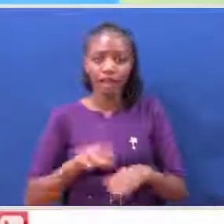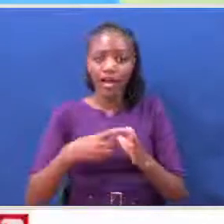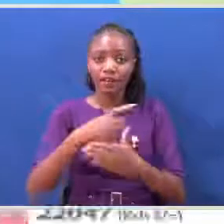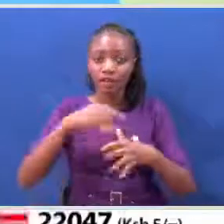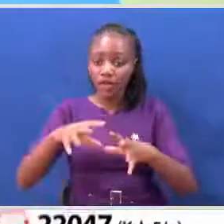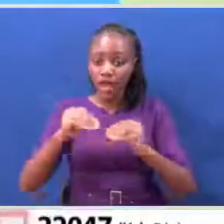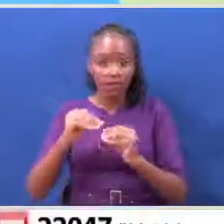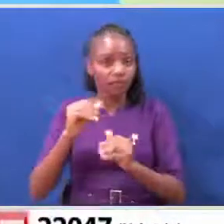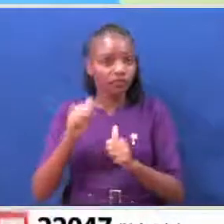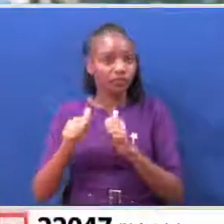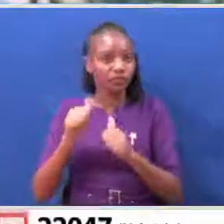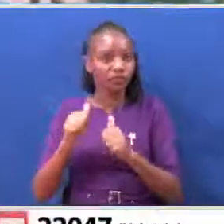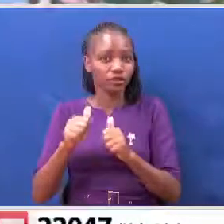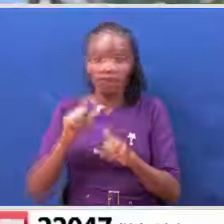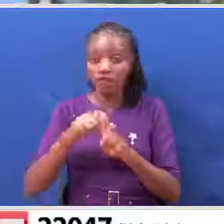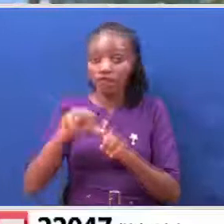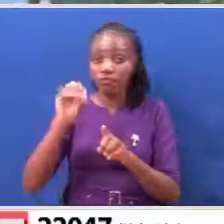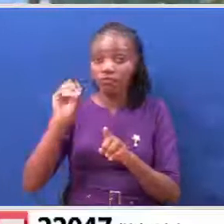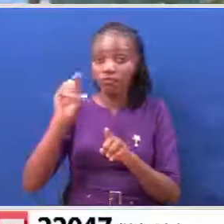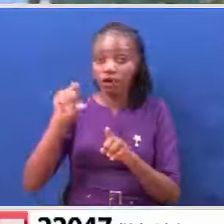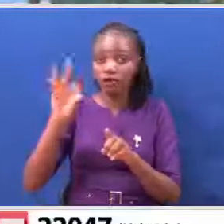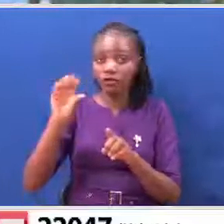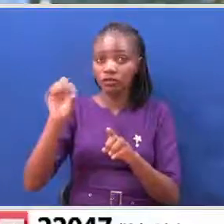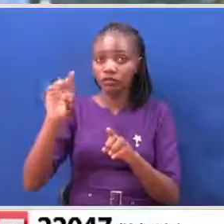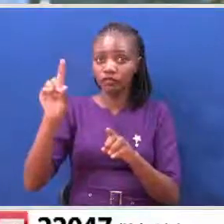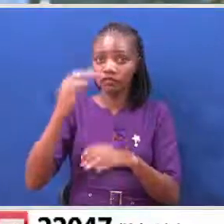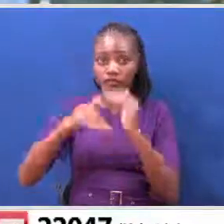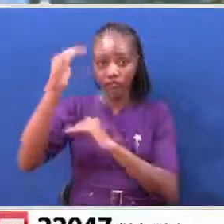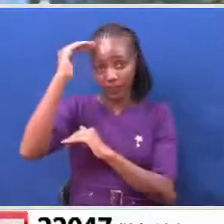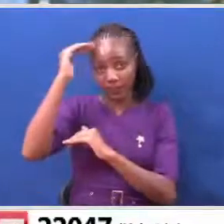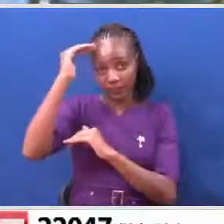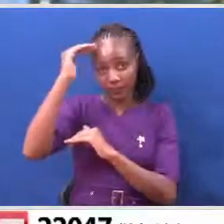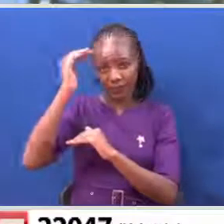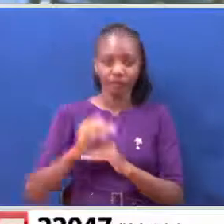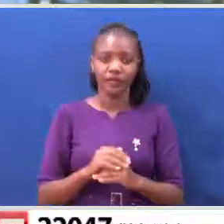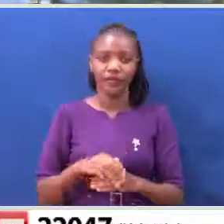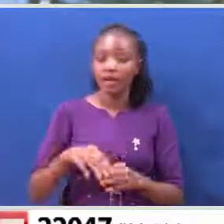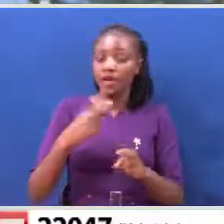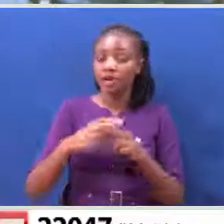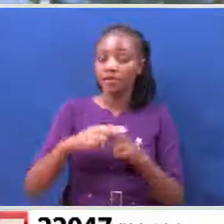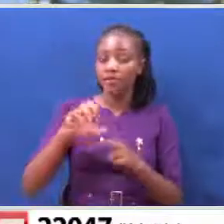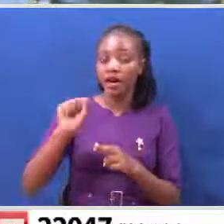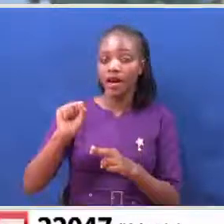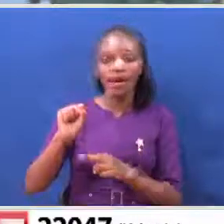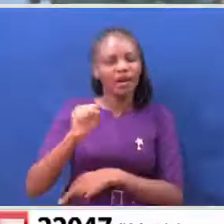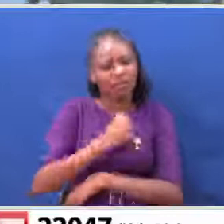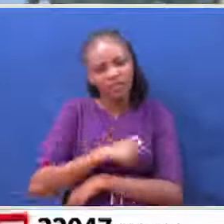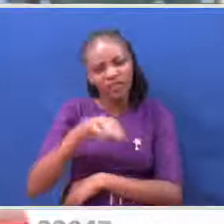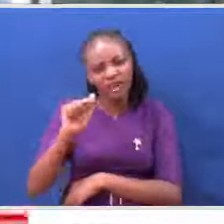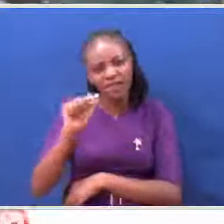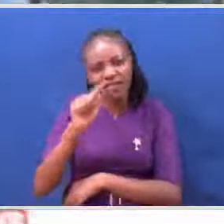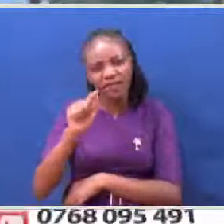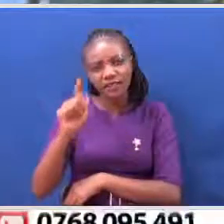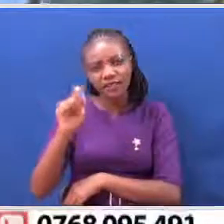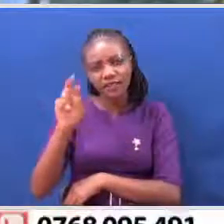vaccine, and this Chadok vaccine. The vaccine that will work best for us is the AstraZeneca Oxford vaccine. But we are not